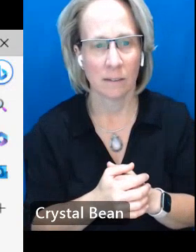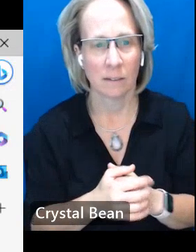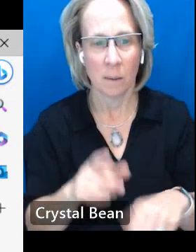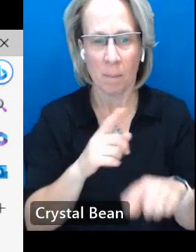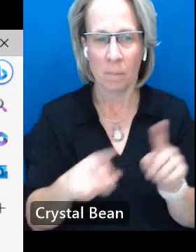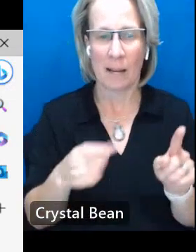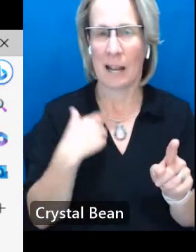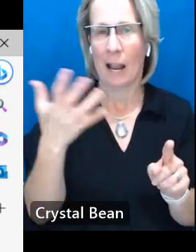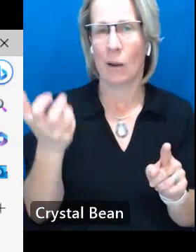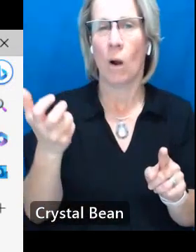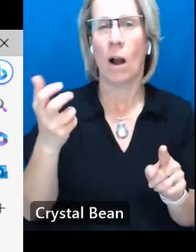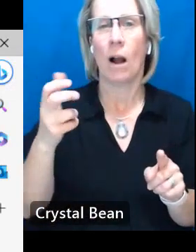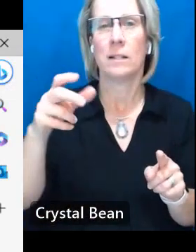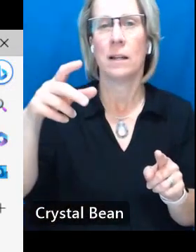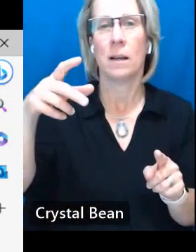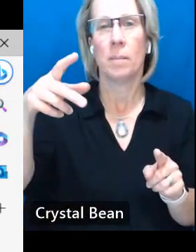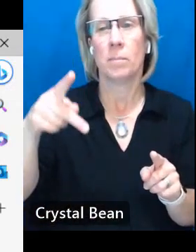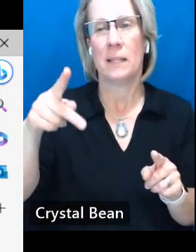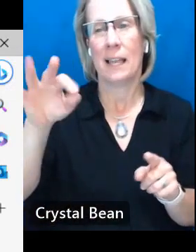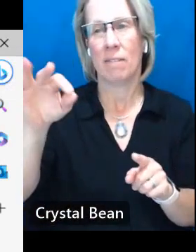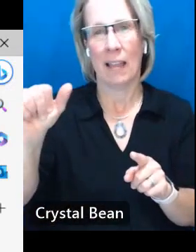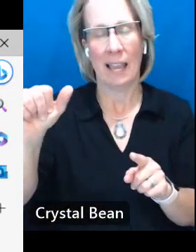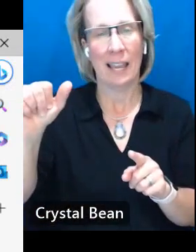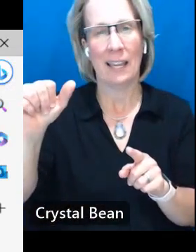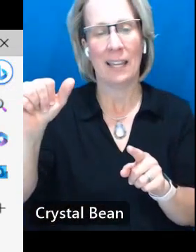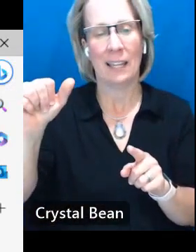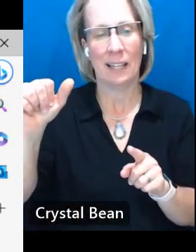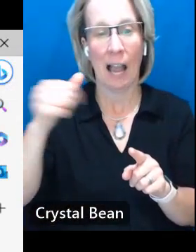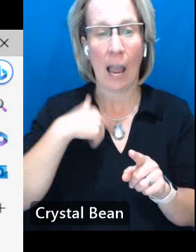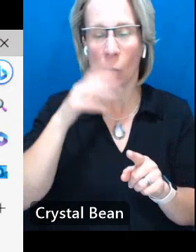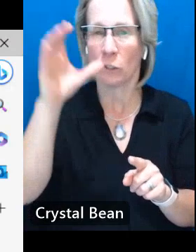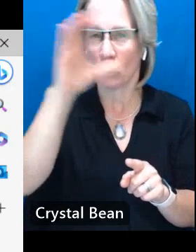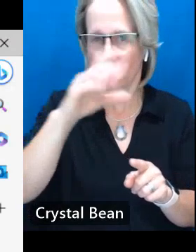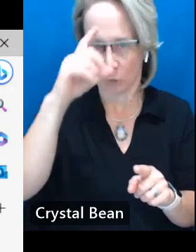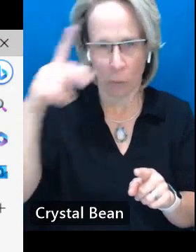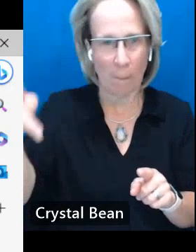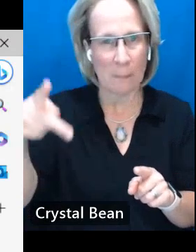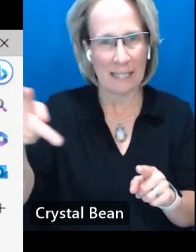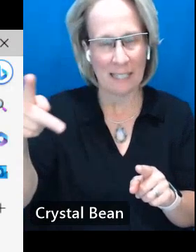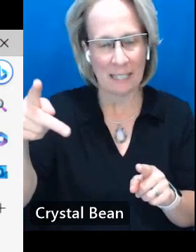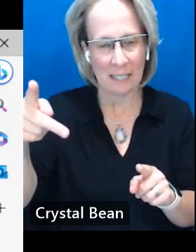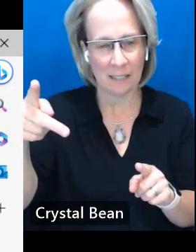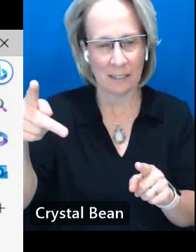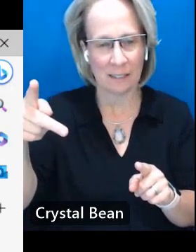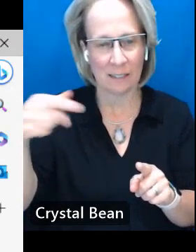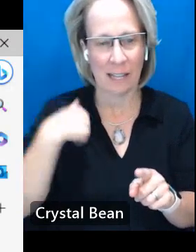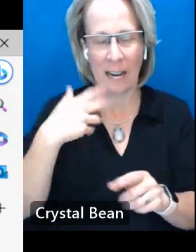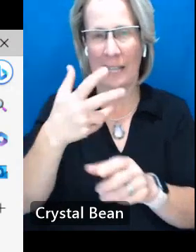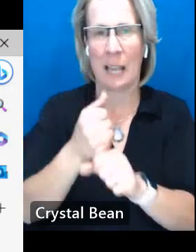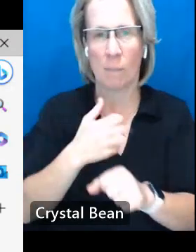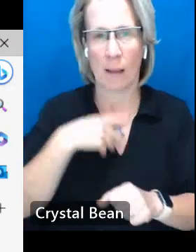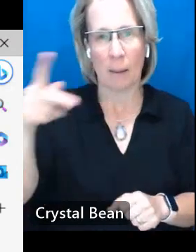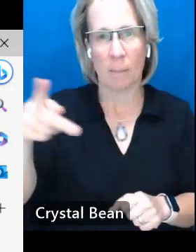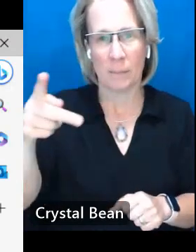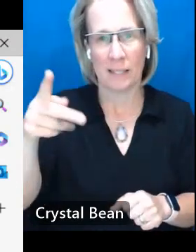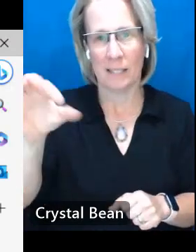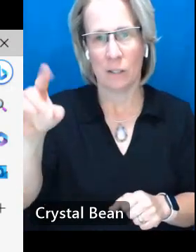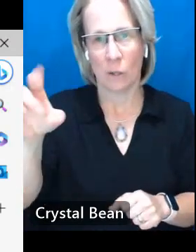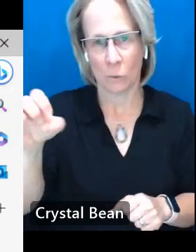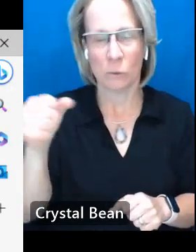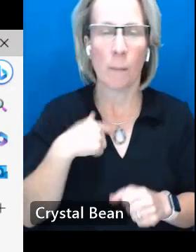I'm doing a P code bar. So I'm going to search for P, and I get my P codes there. So let's do